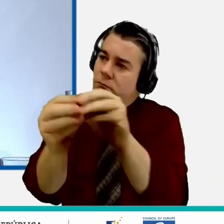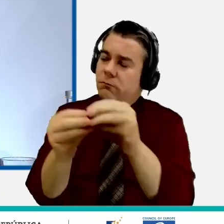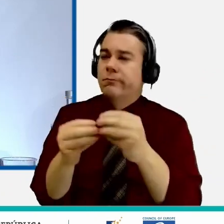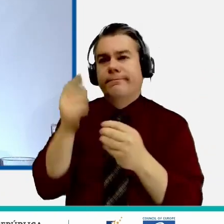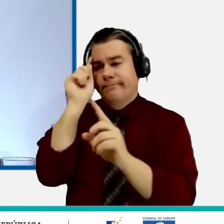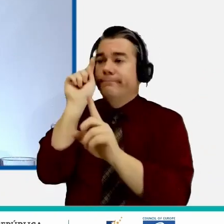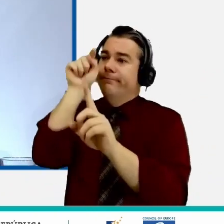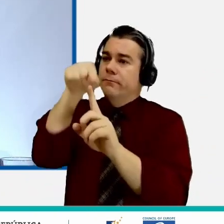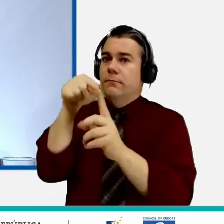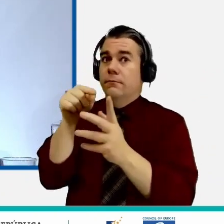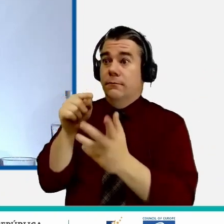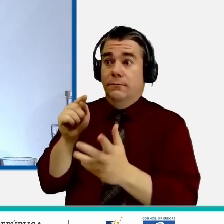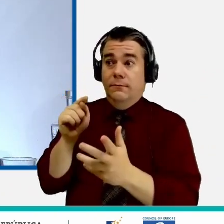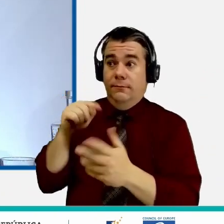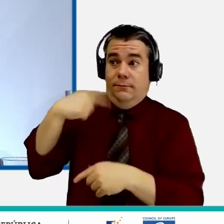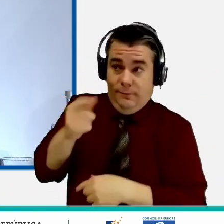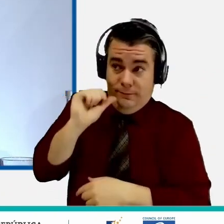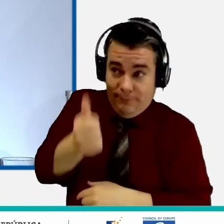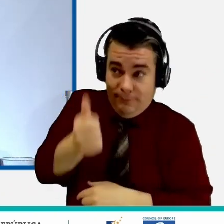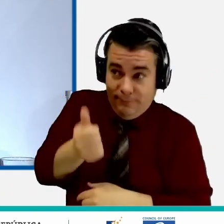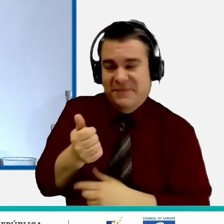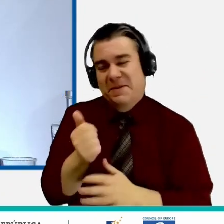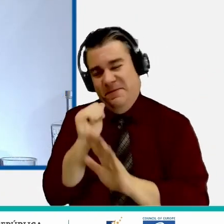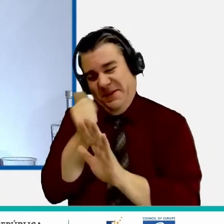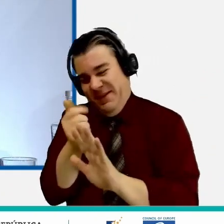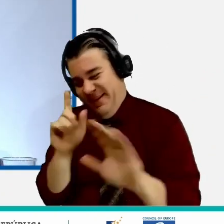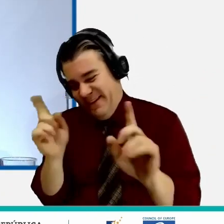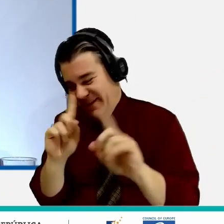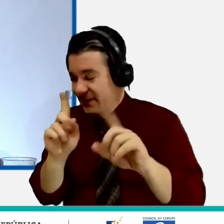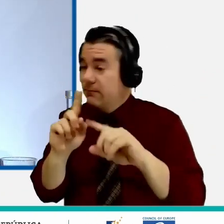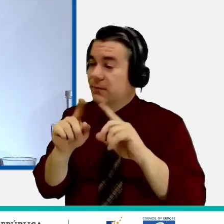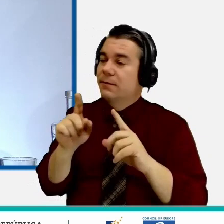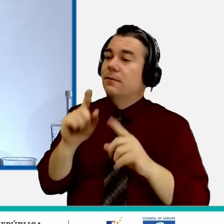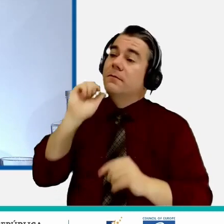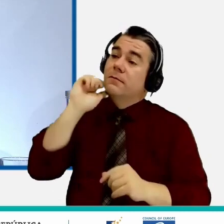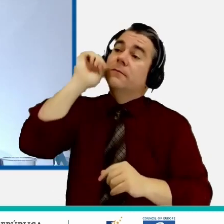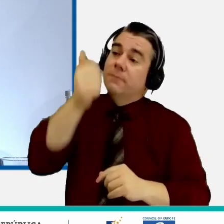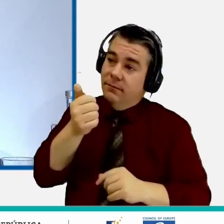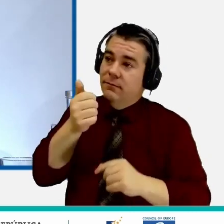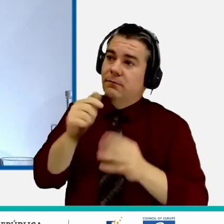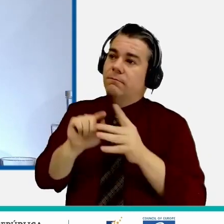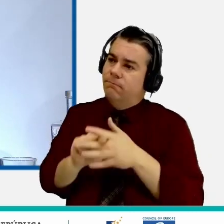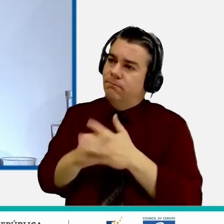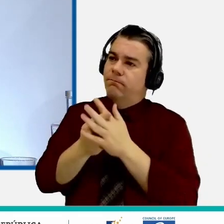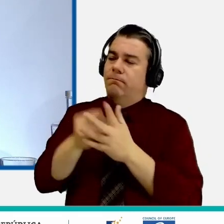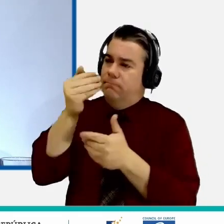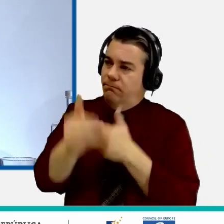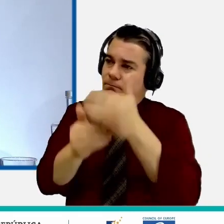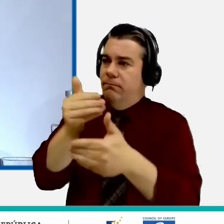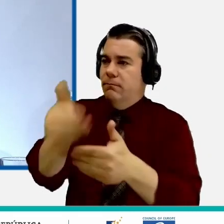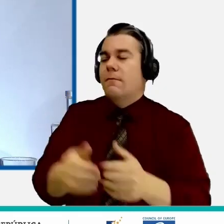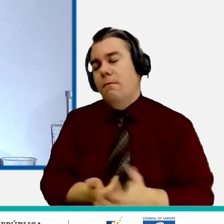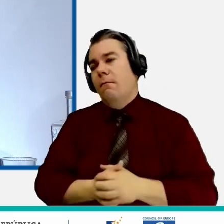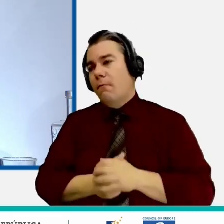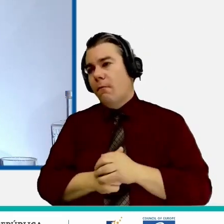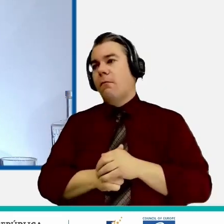tomorrow. We're not going to have another meeting tomorrow, but as of tomorrow to start very practically move forward. It's